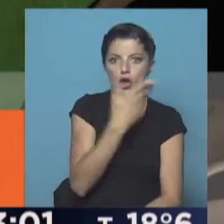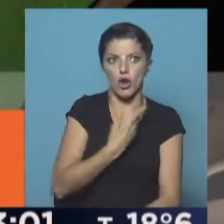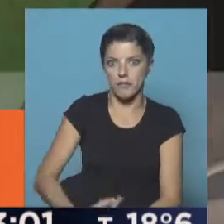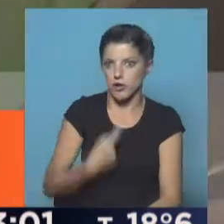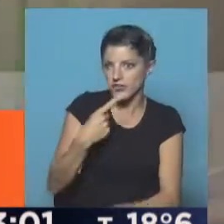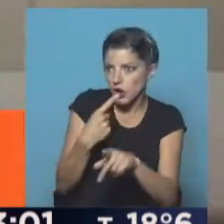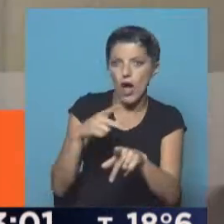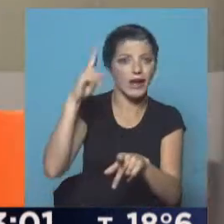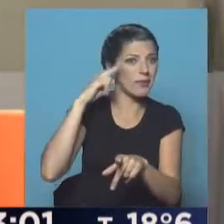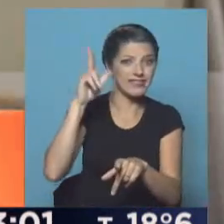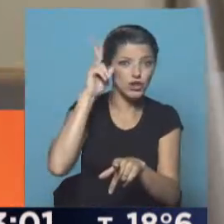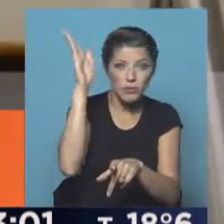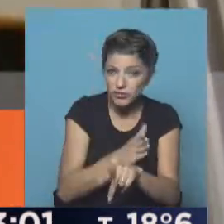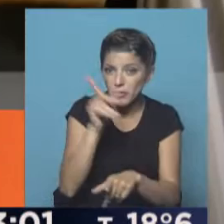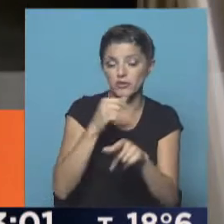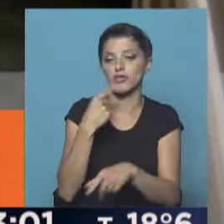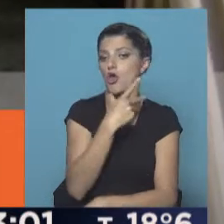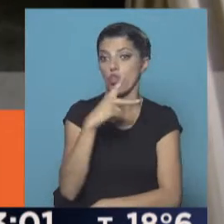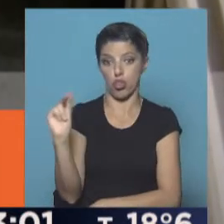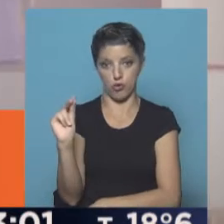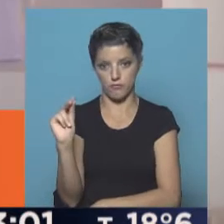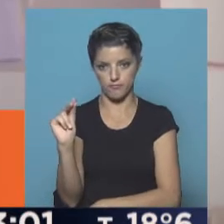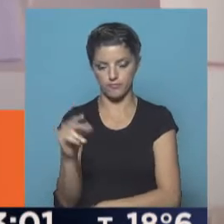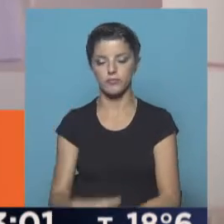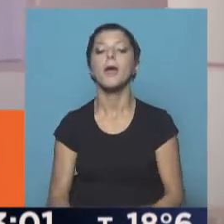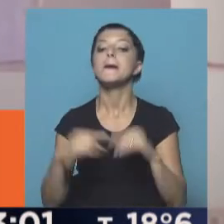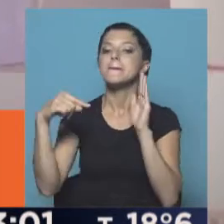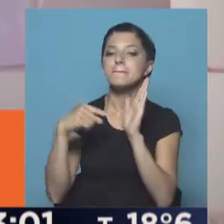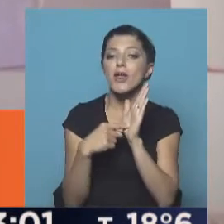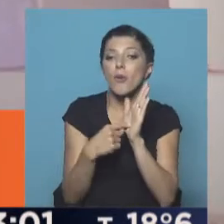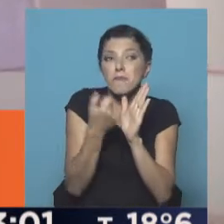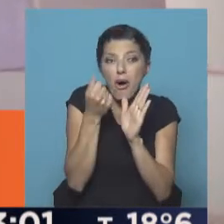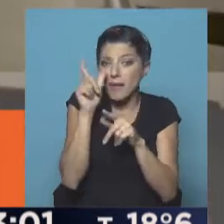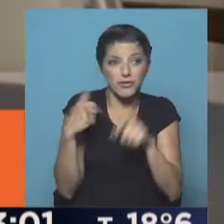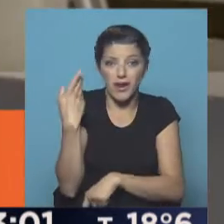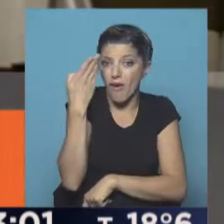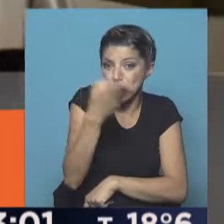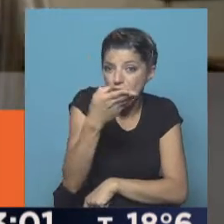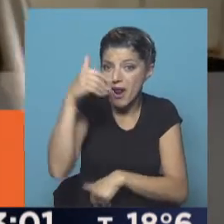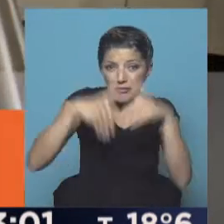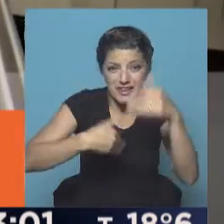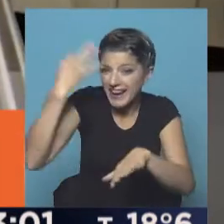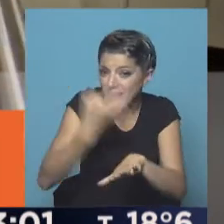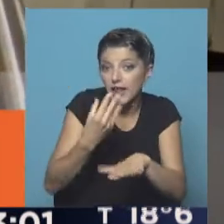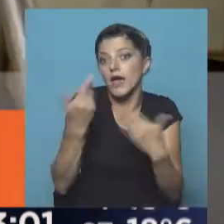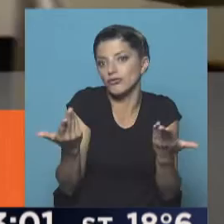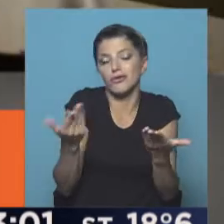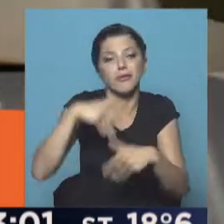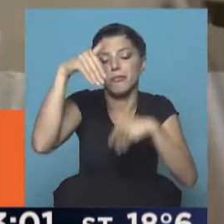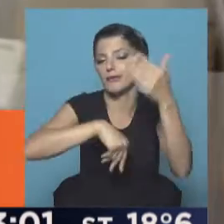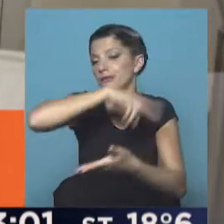por el 98% de los votantes, pero la participación fue tan baja que la consulta debió ser anulada.